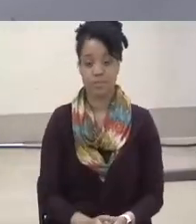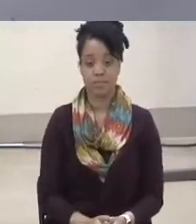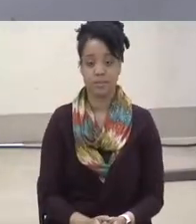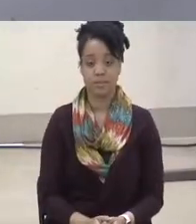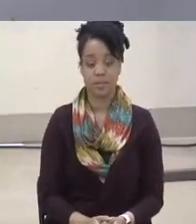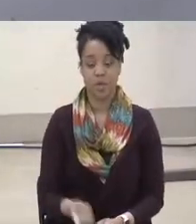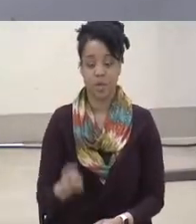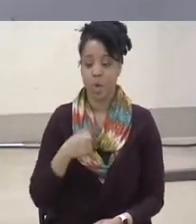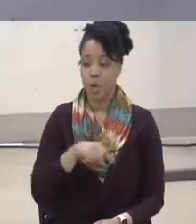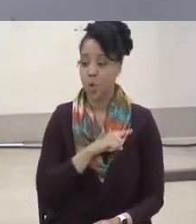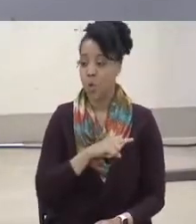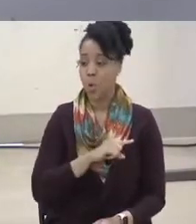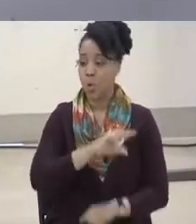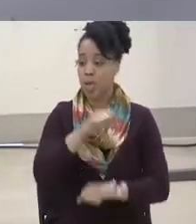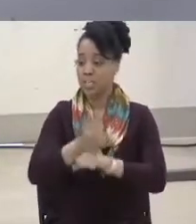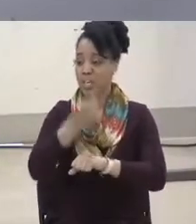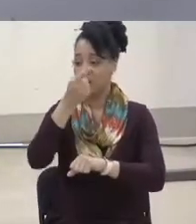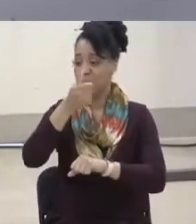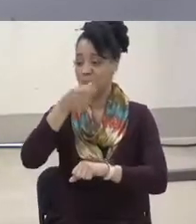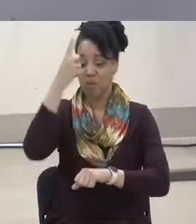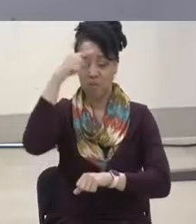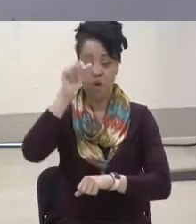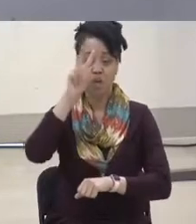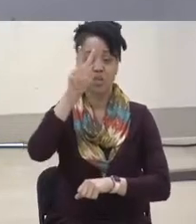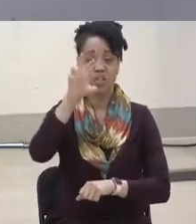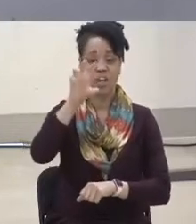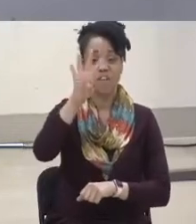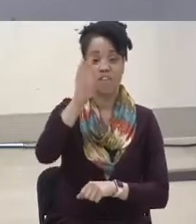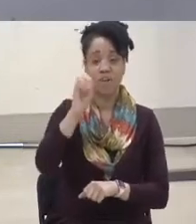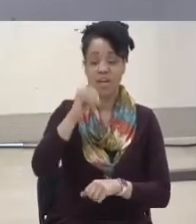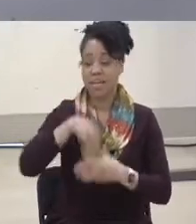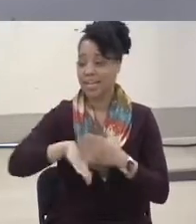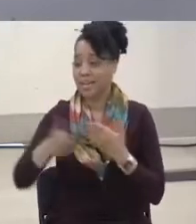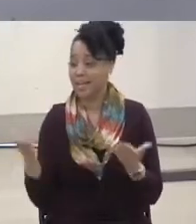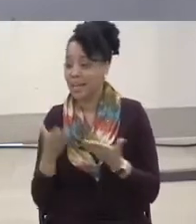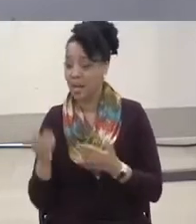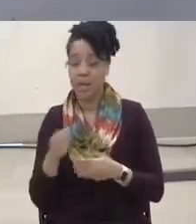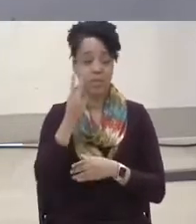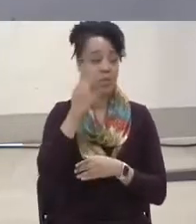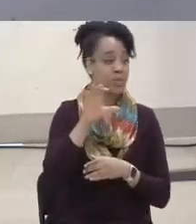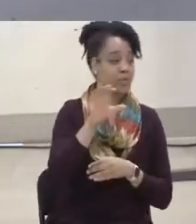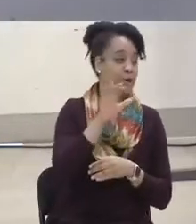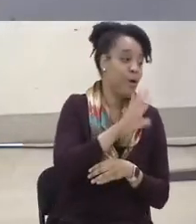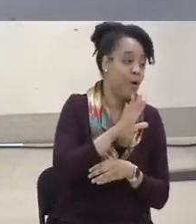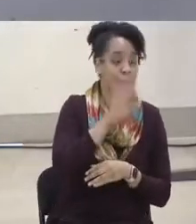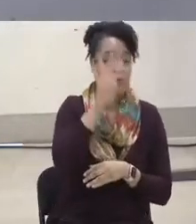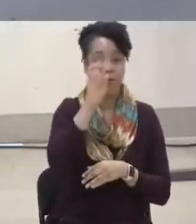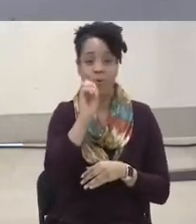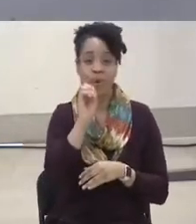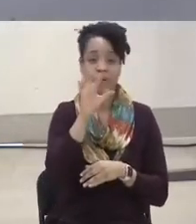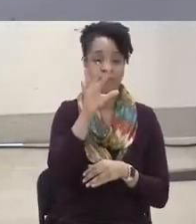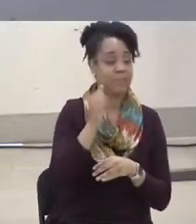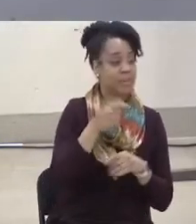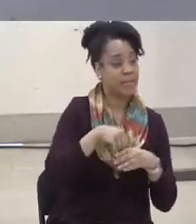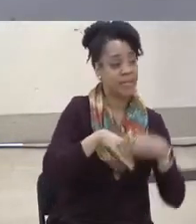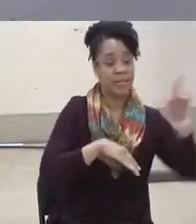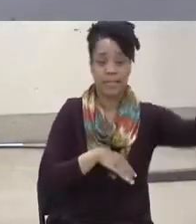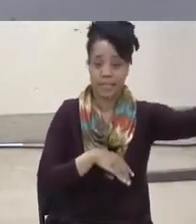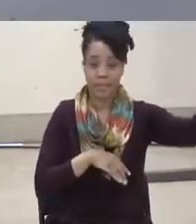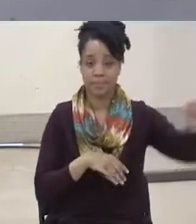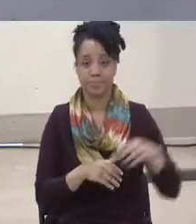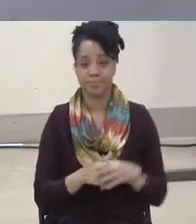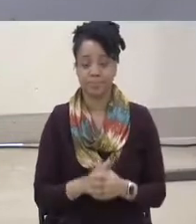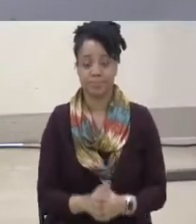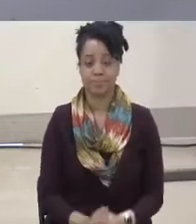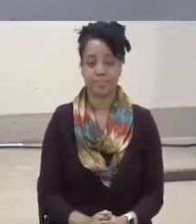And en we dos set up for grupos. 240 in here and whatever, 240, 250 in there. 240 en este salón y 250 o 40